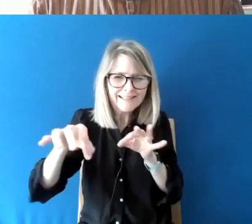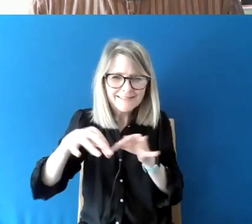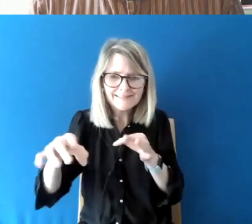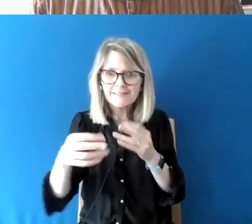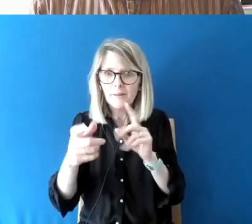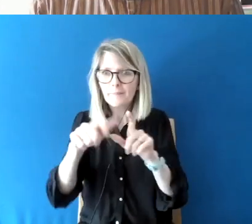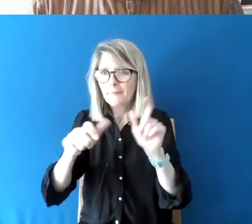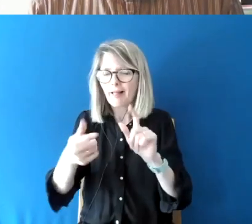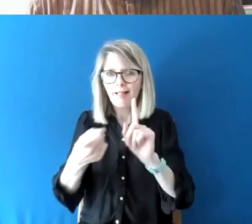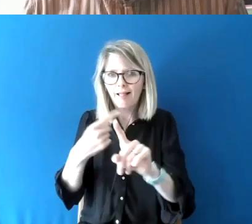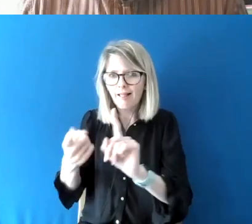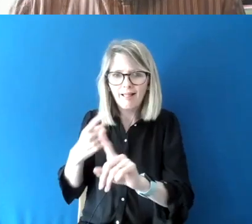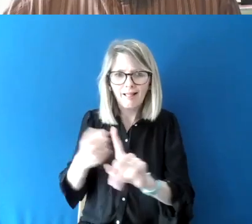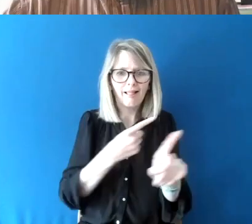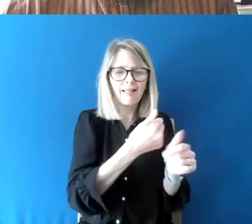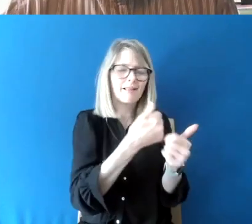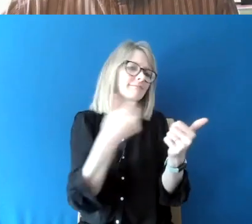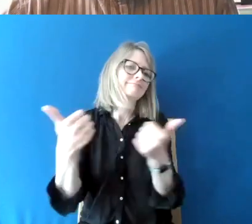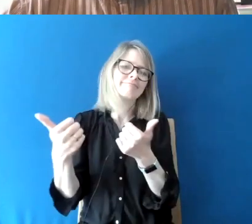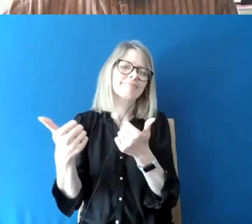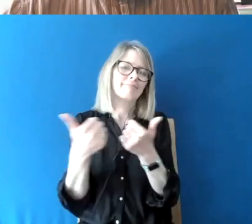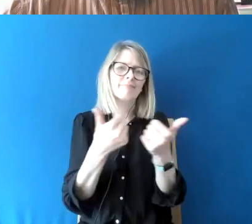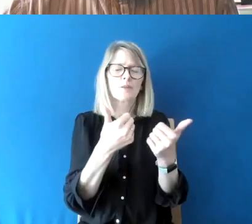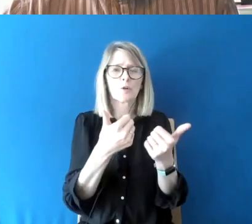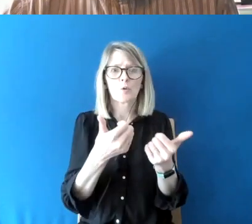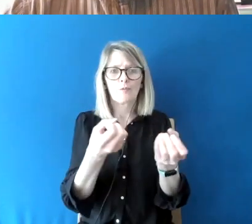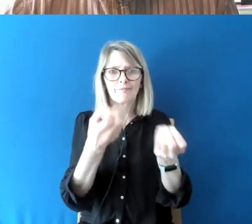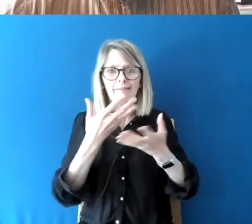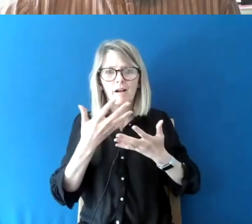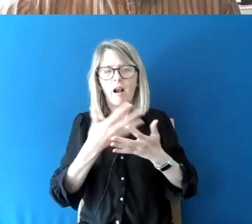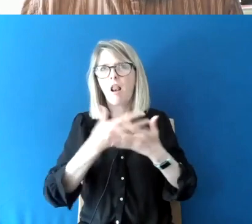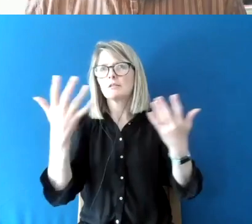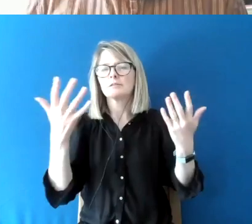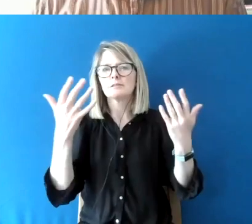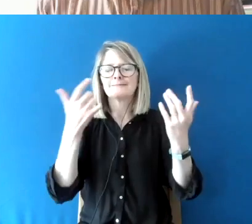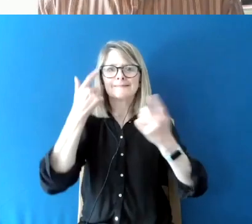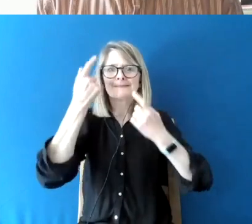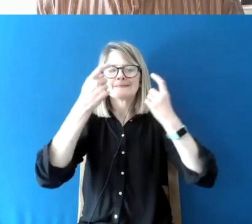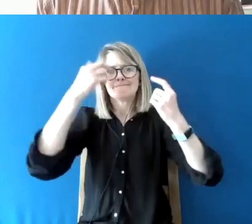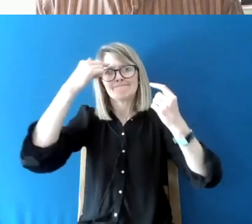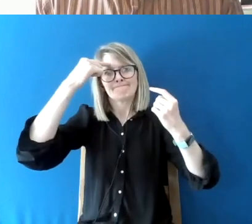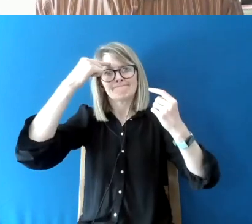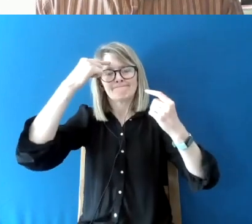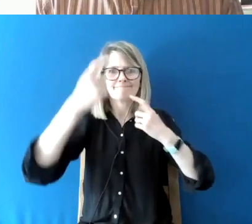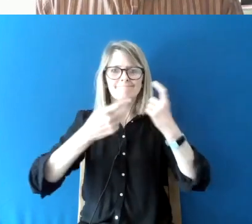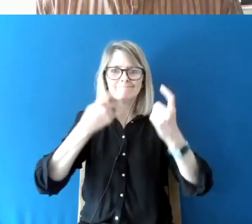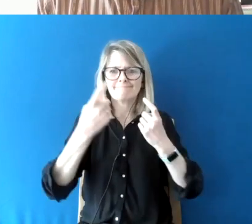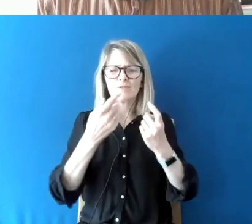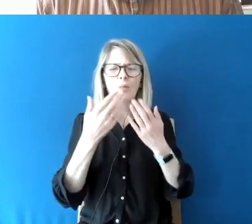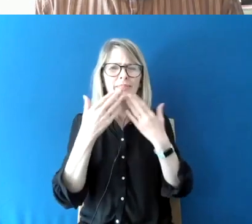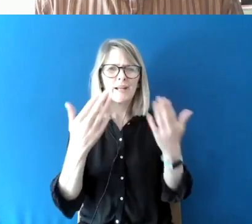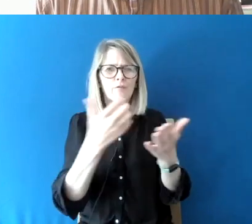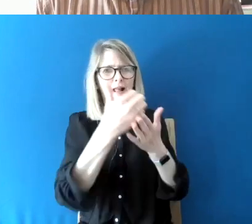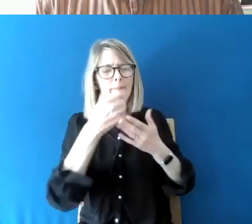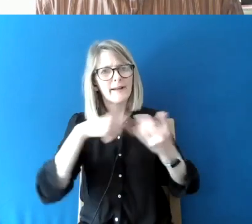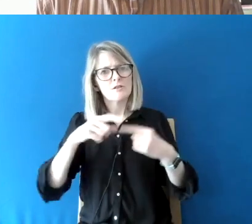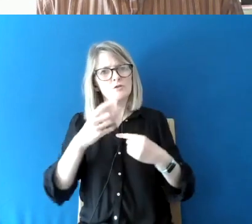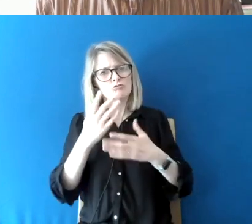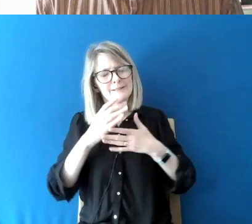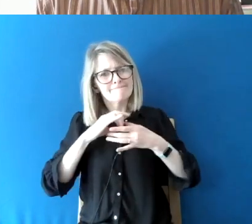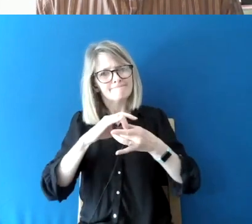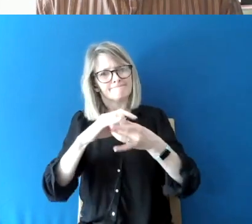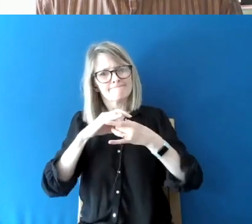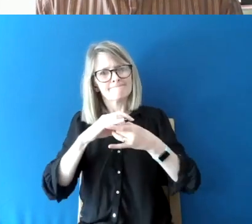and you've given us an awful lot to think about. Thank you for helping us, as someone said in the chat, to engage with this